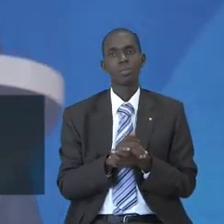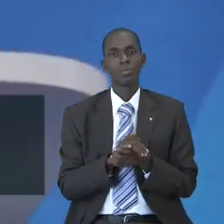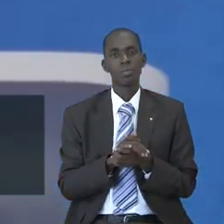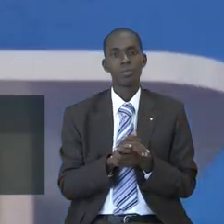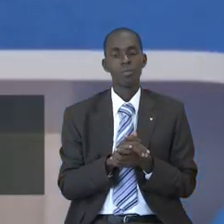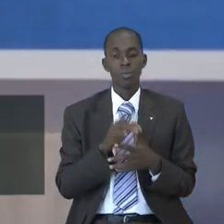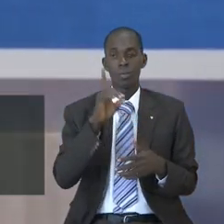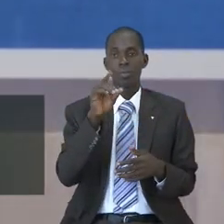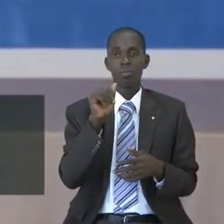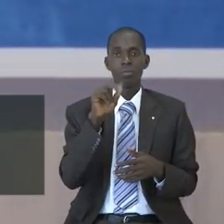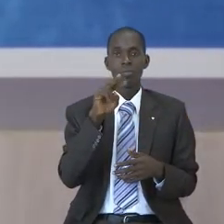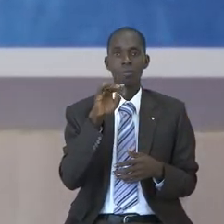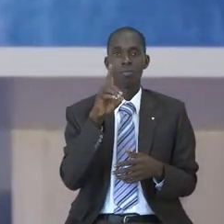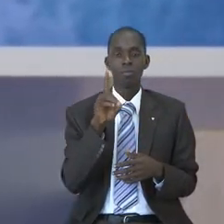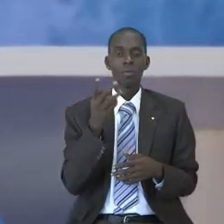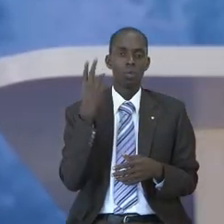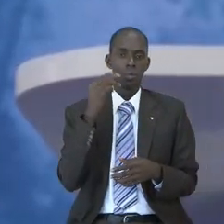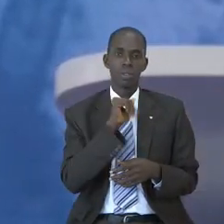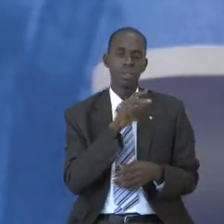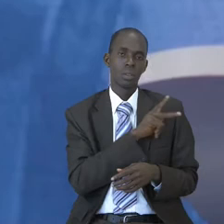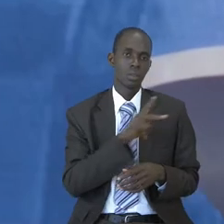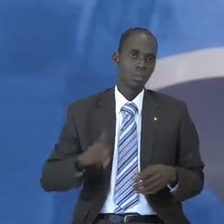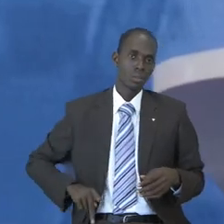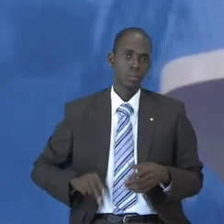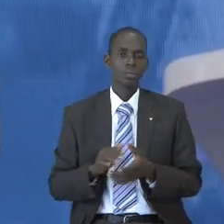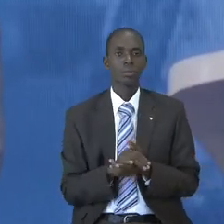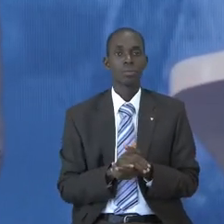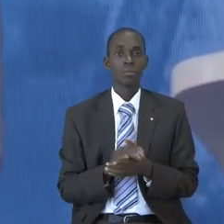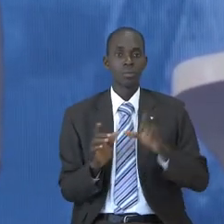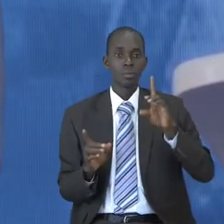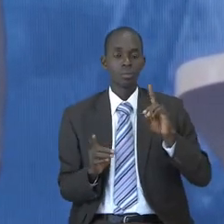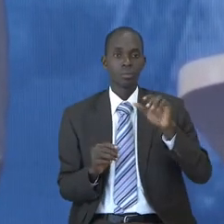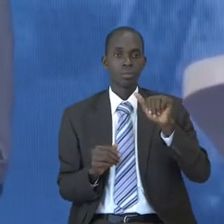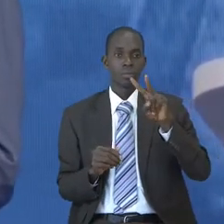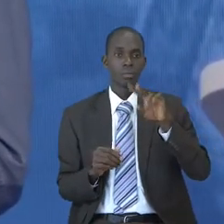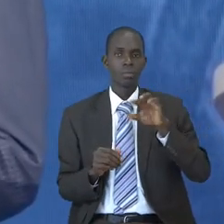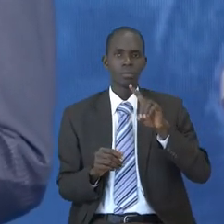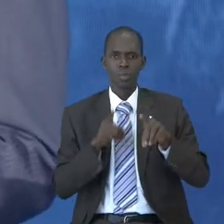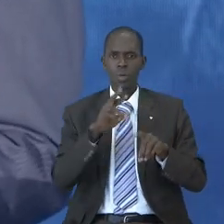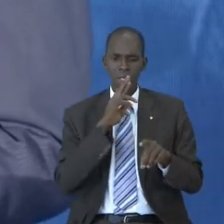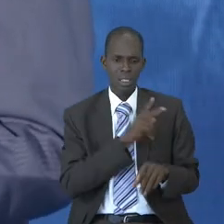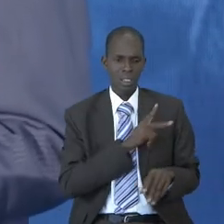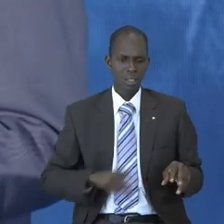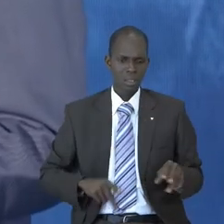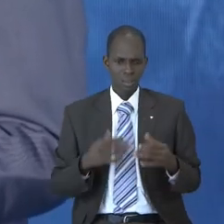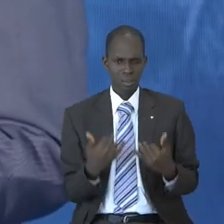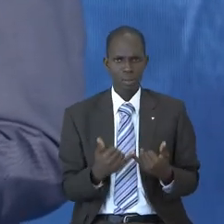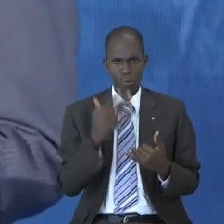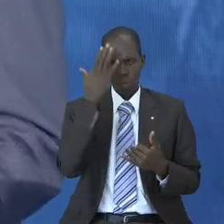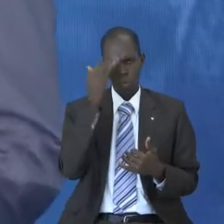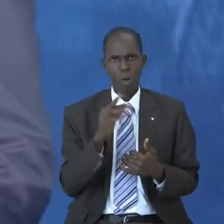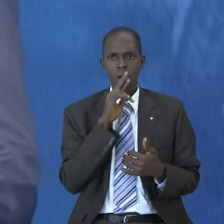David was a king. David, you're a king already. Why are you